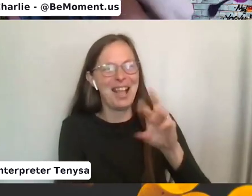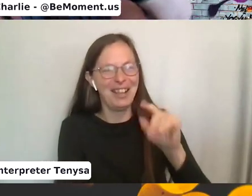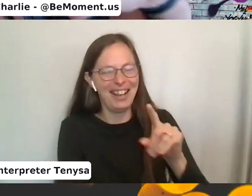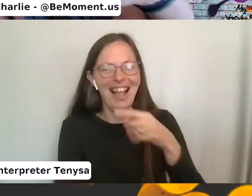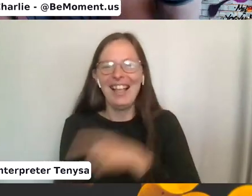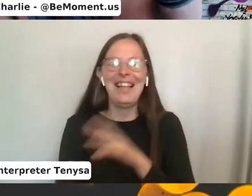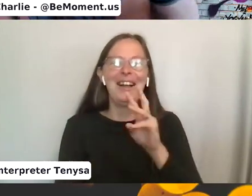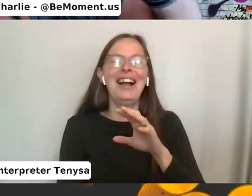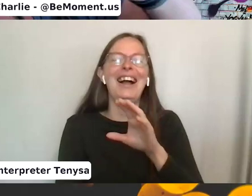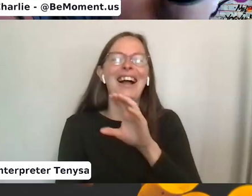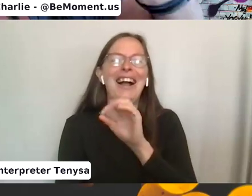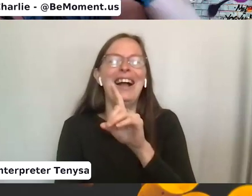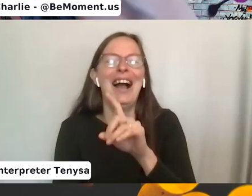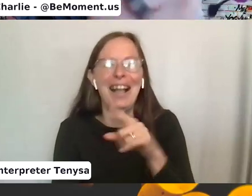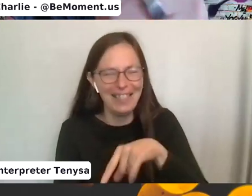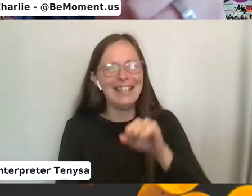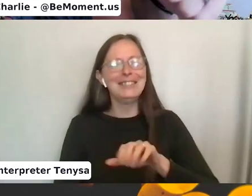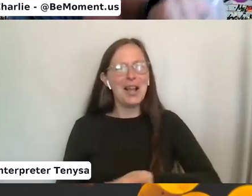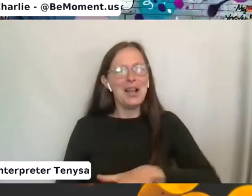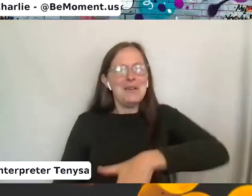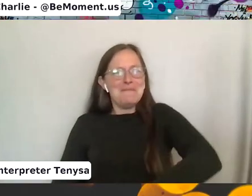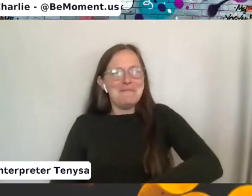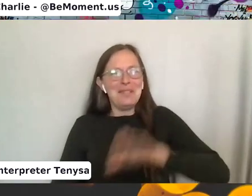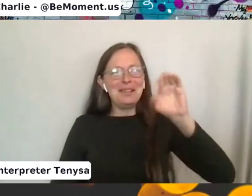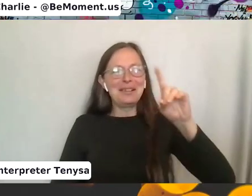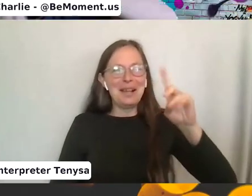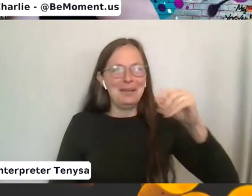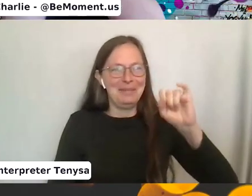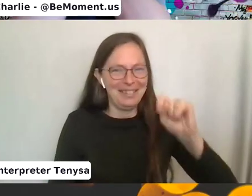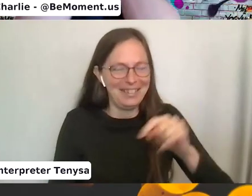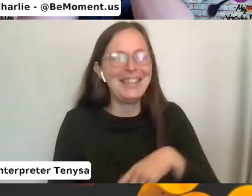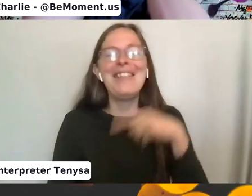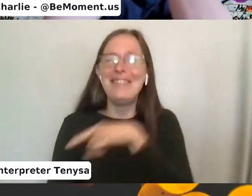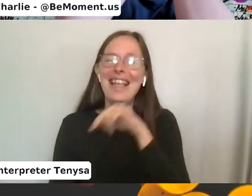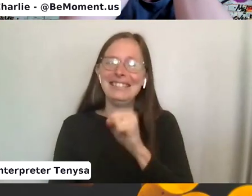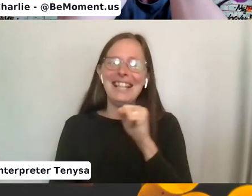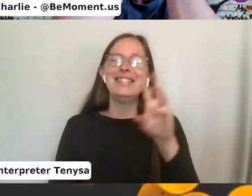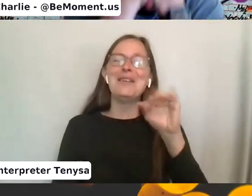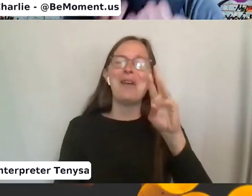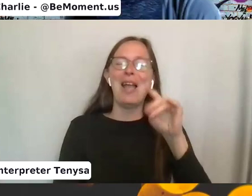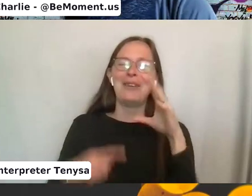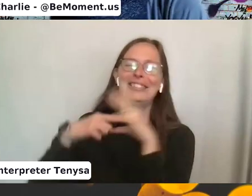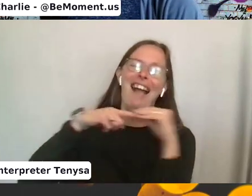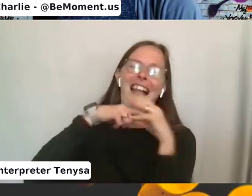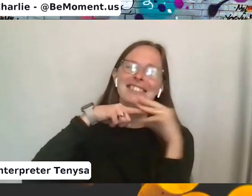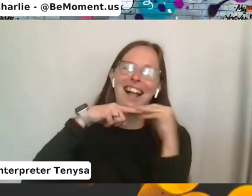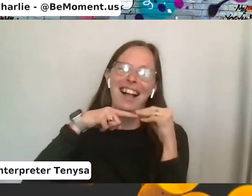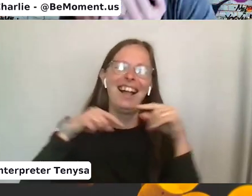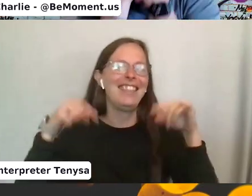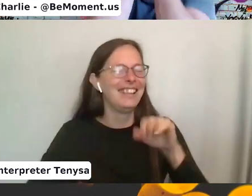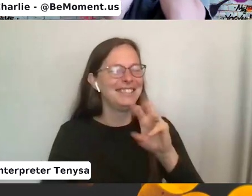Wayward Codpiece. This is the Wayward Cocksuck. This is the